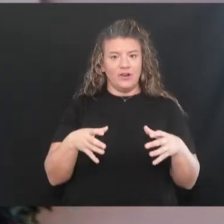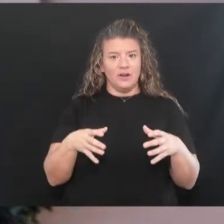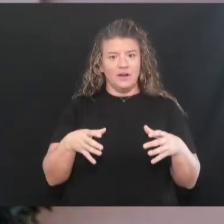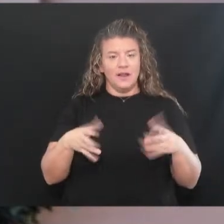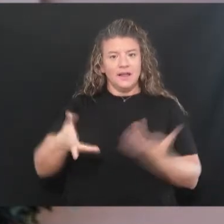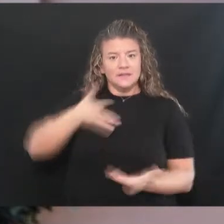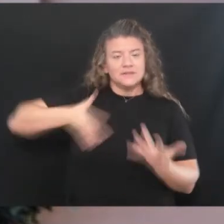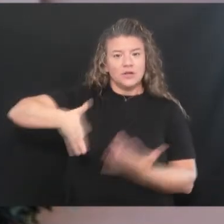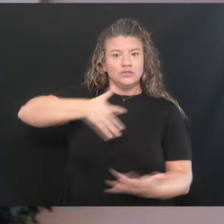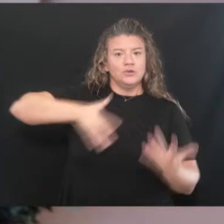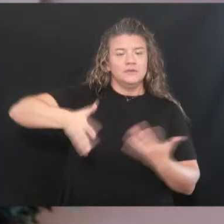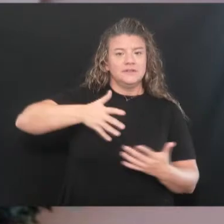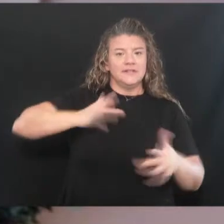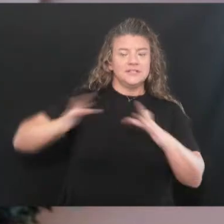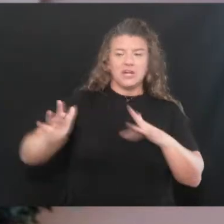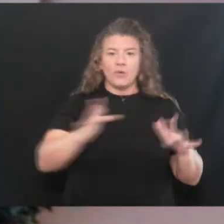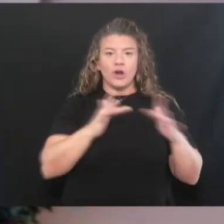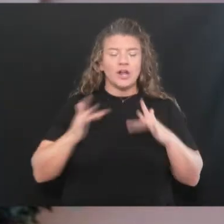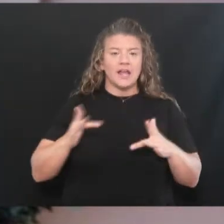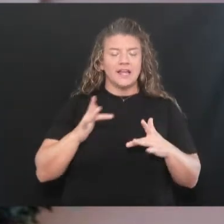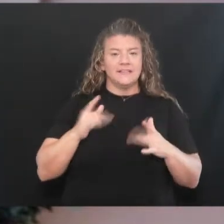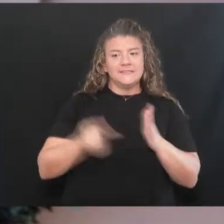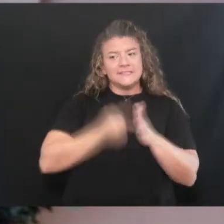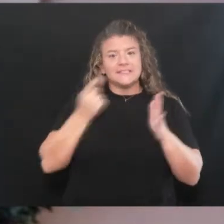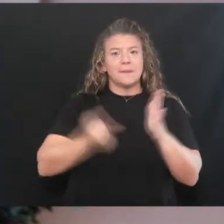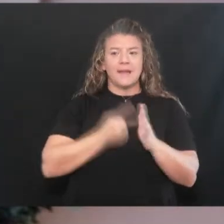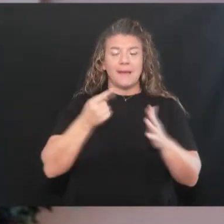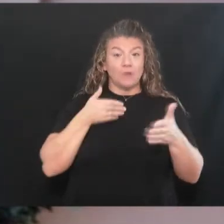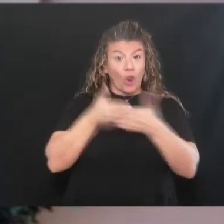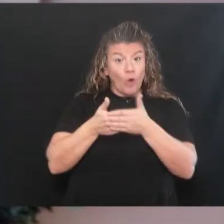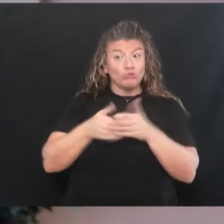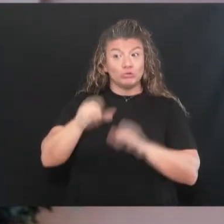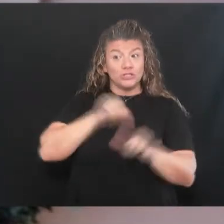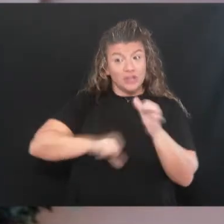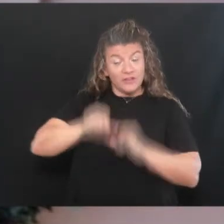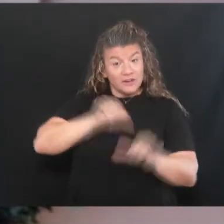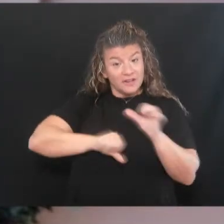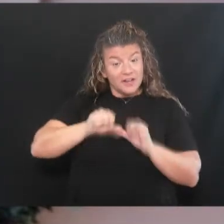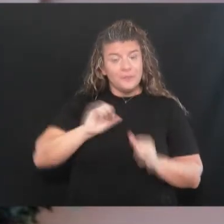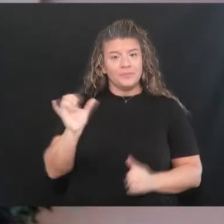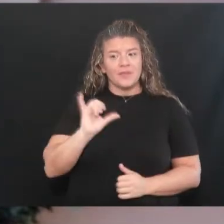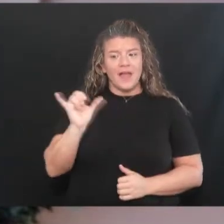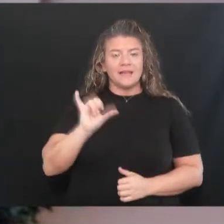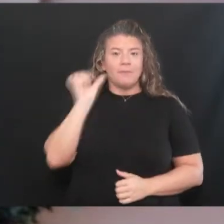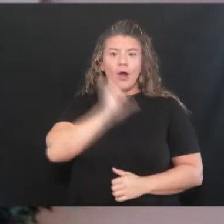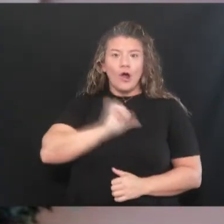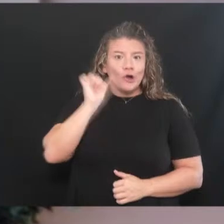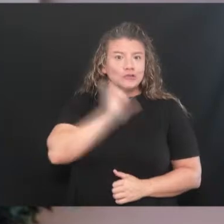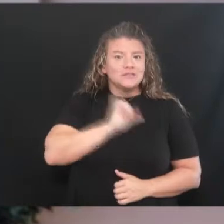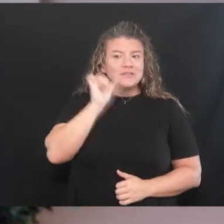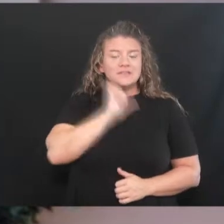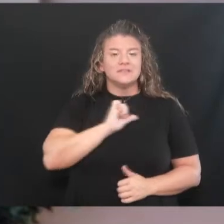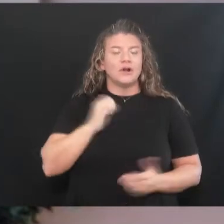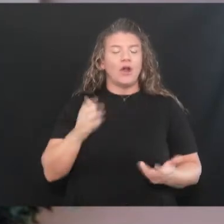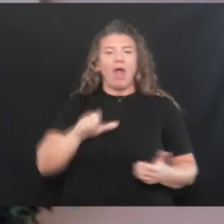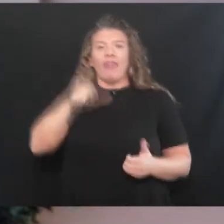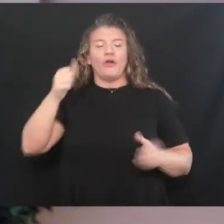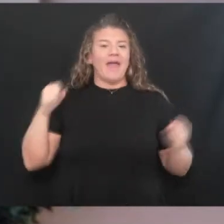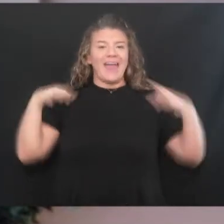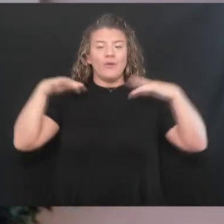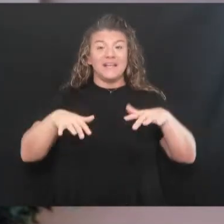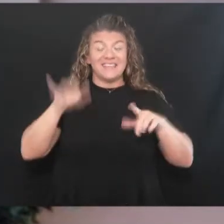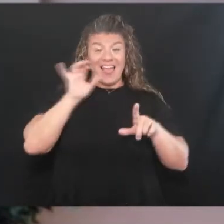social networks and gather in sometimes in close quarters in, say, bars or in gatherings. And